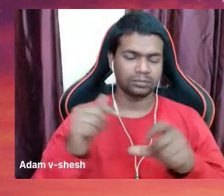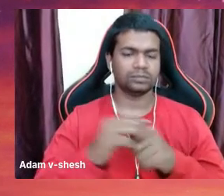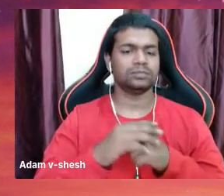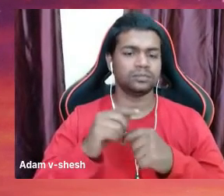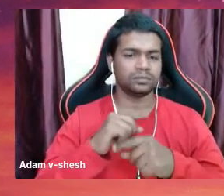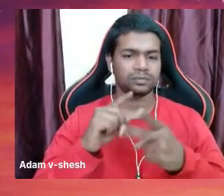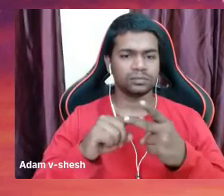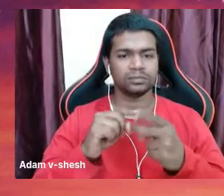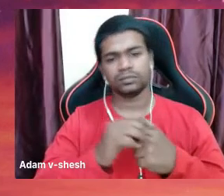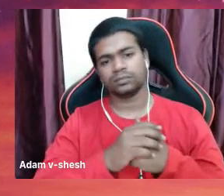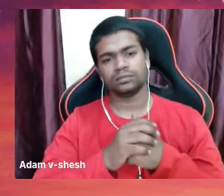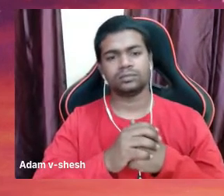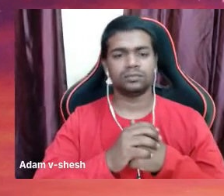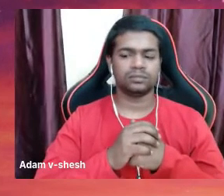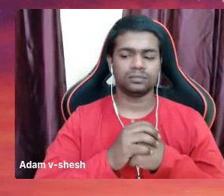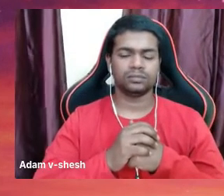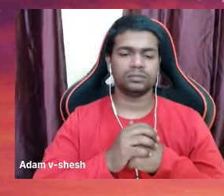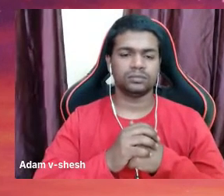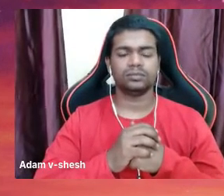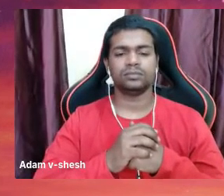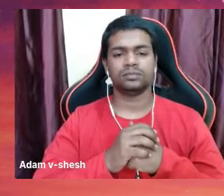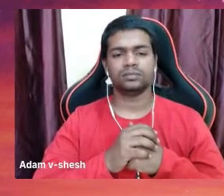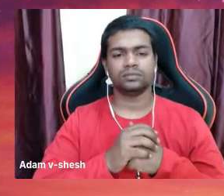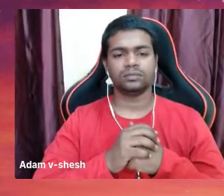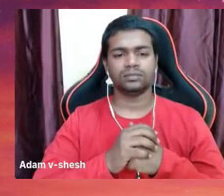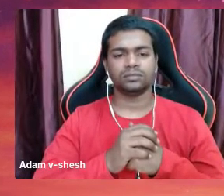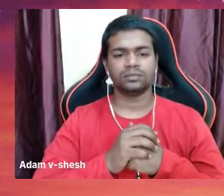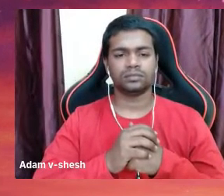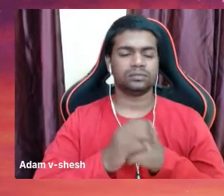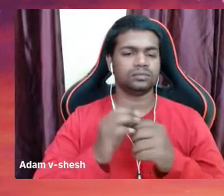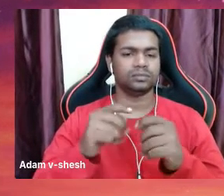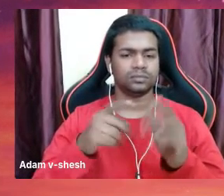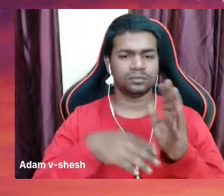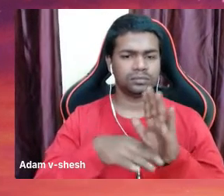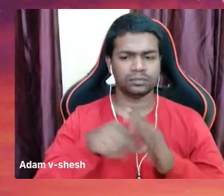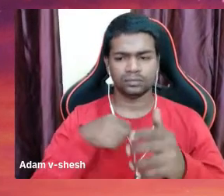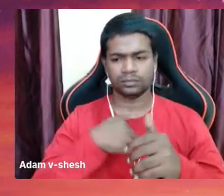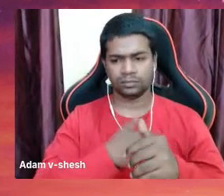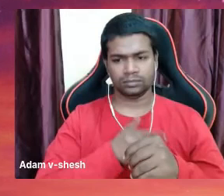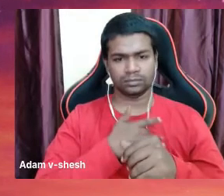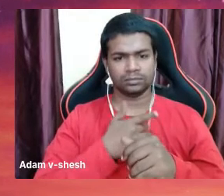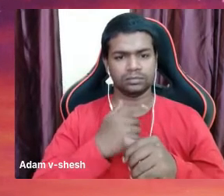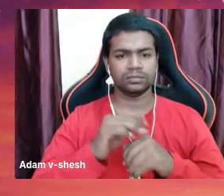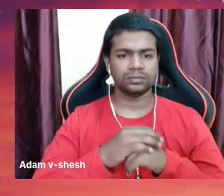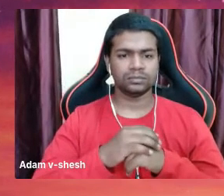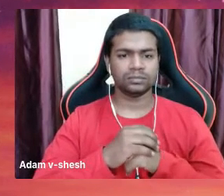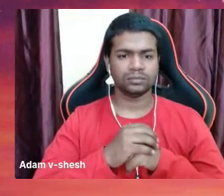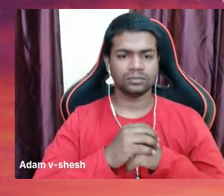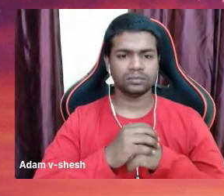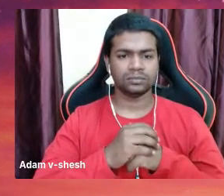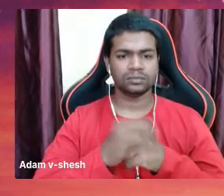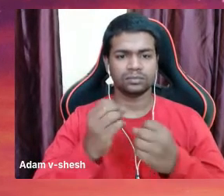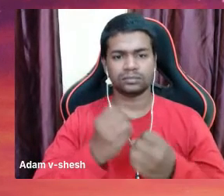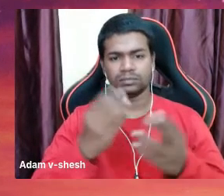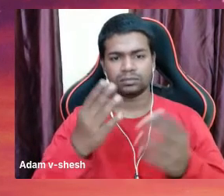companies were built then. And at some level, I feel so elated that in some ways,